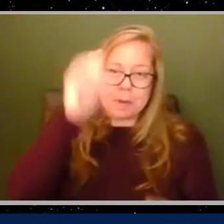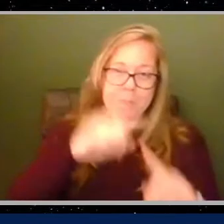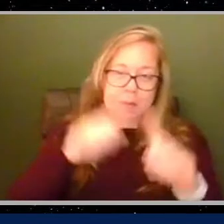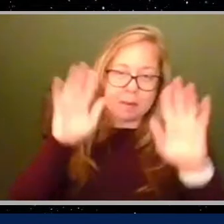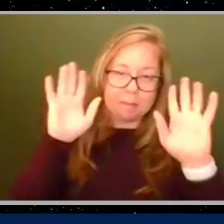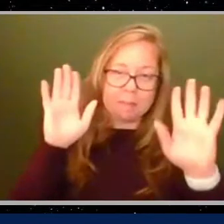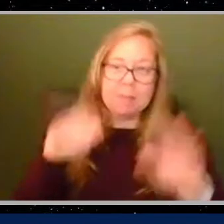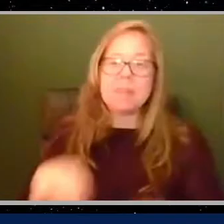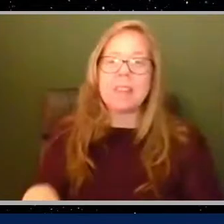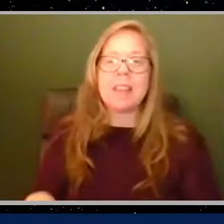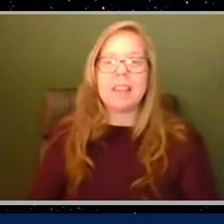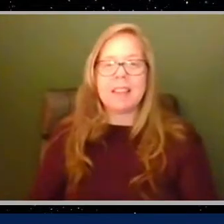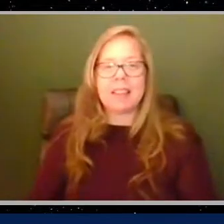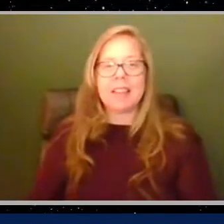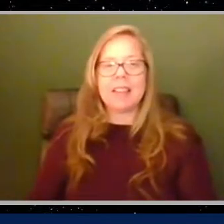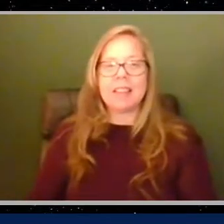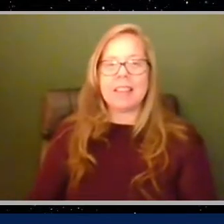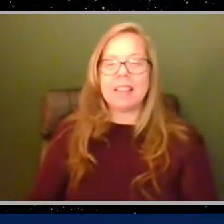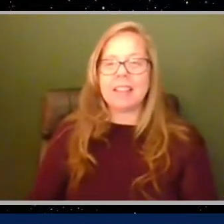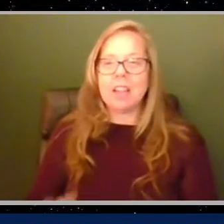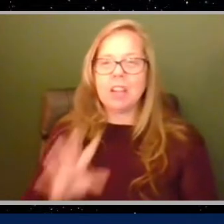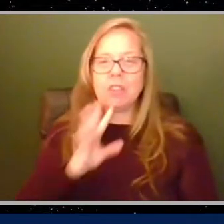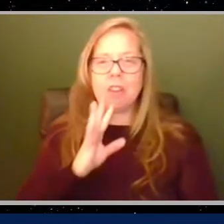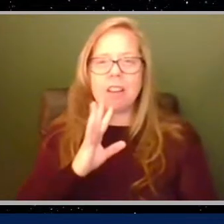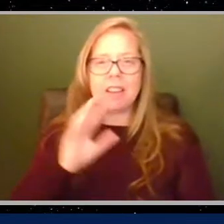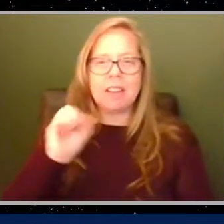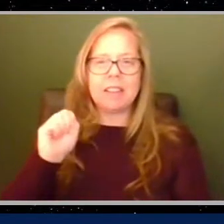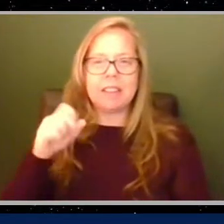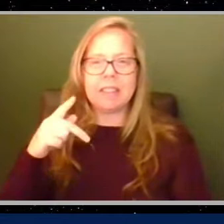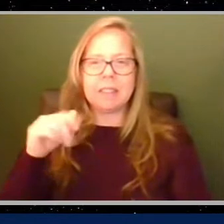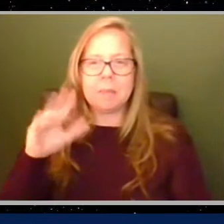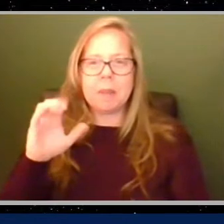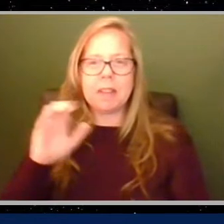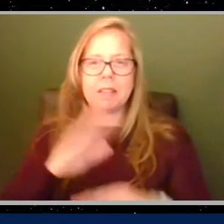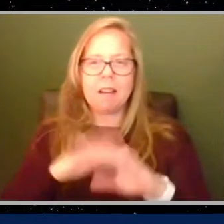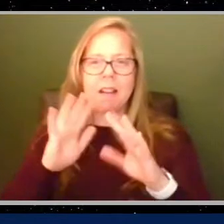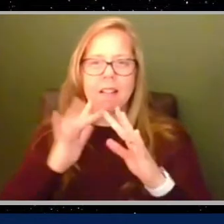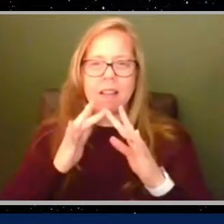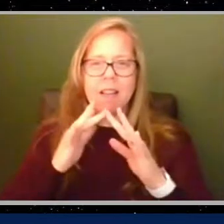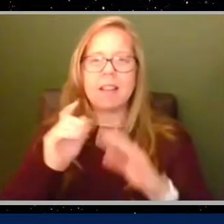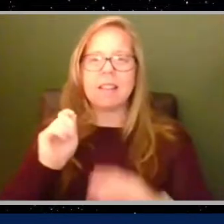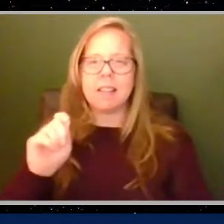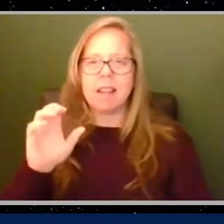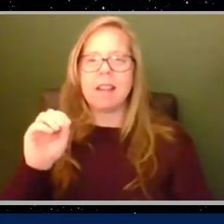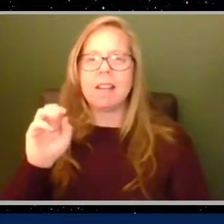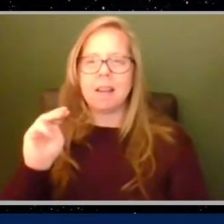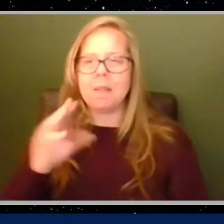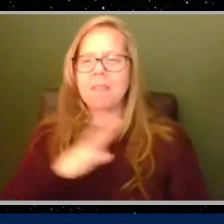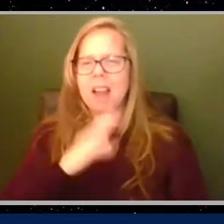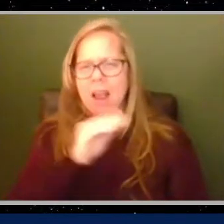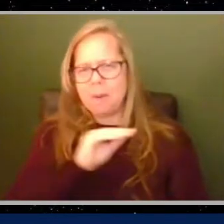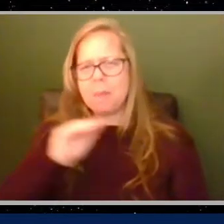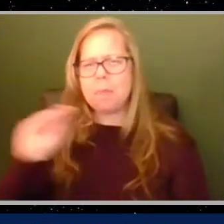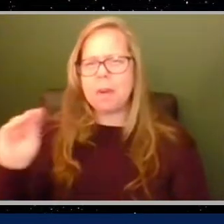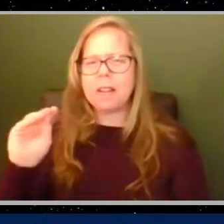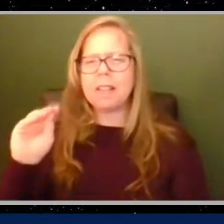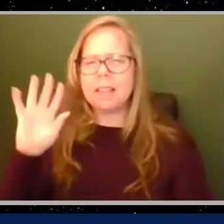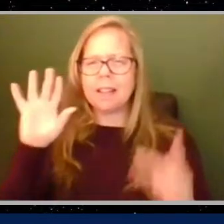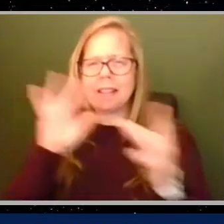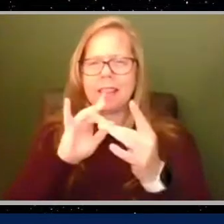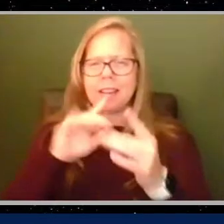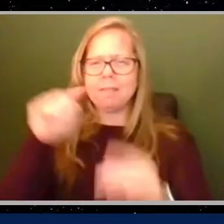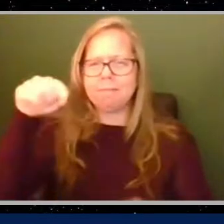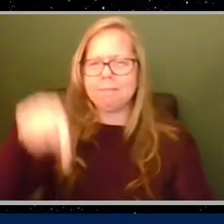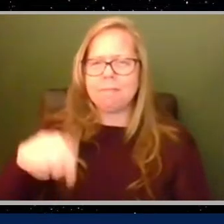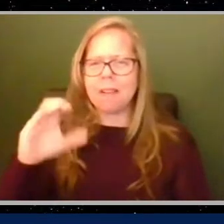logo. You're Talking Space Online, it looks like, right? yep, .com. Okay, I will get that link over there into chat. And if you're interested in